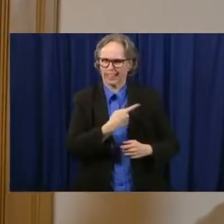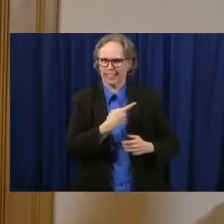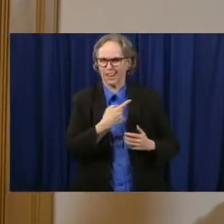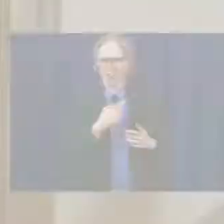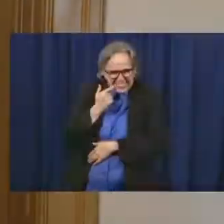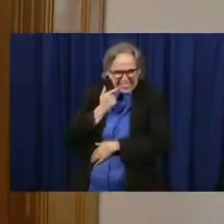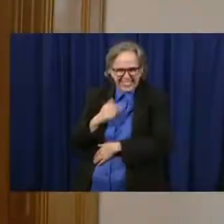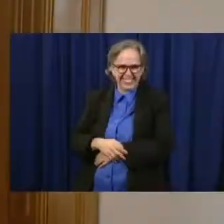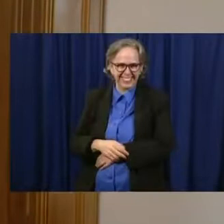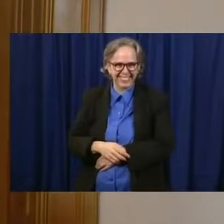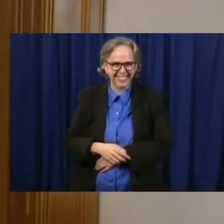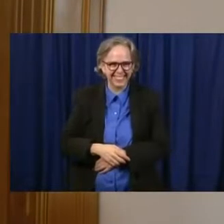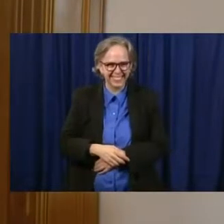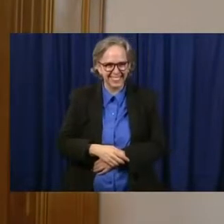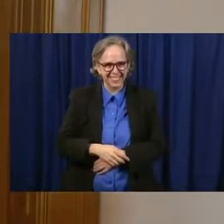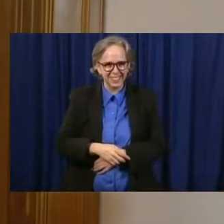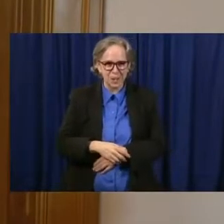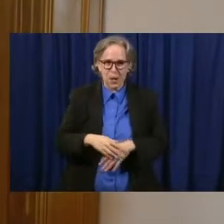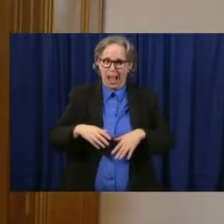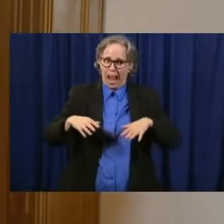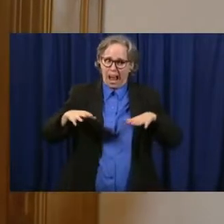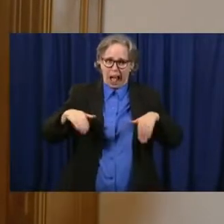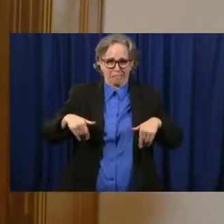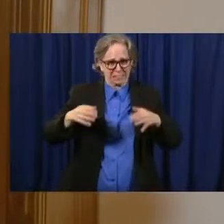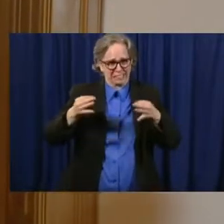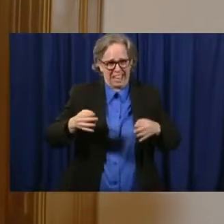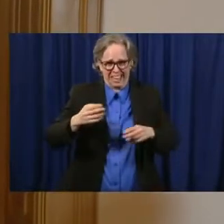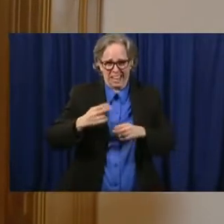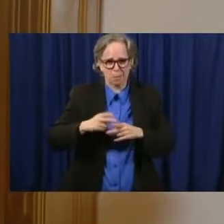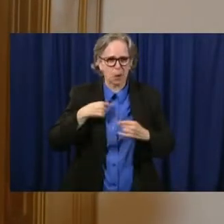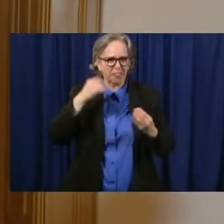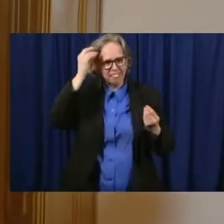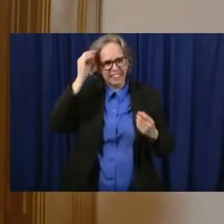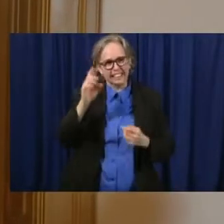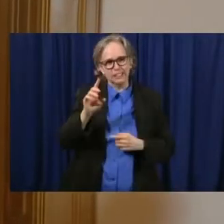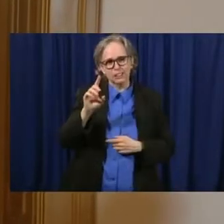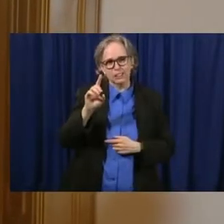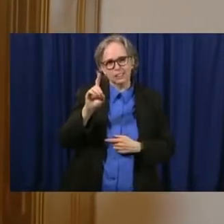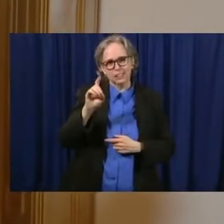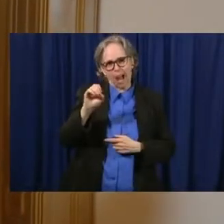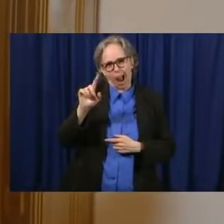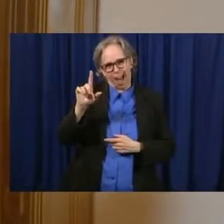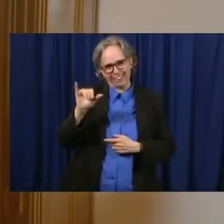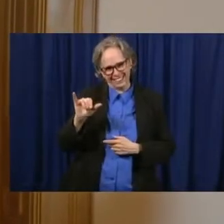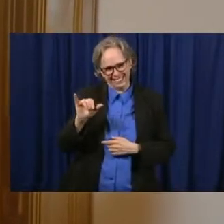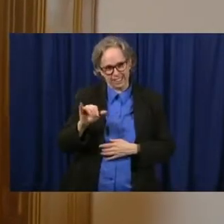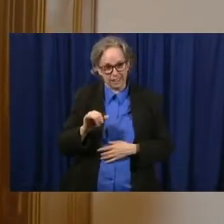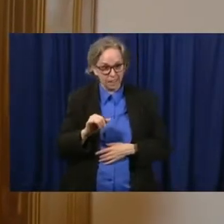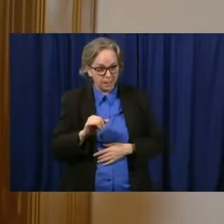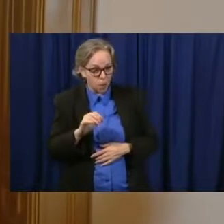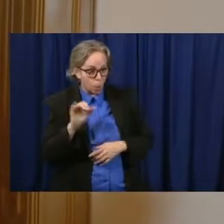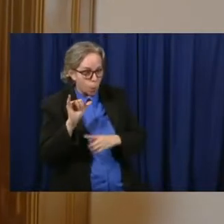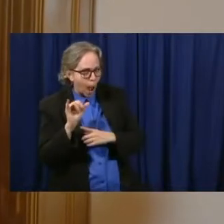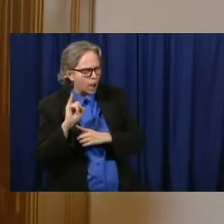we're doing okay. We haven't quite got there, but we're thinking about Dolly. Dolly, okay. With a Y at the end